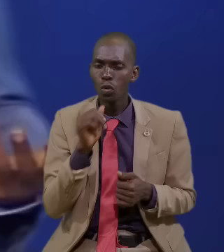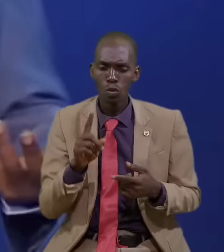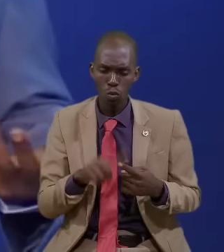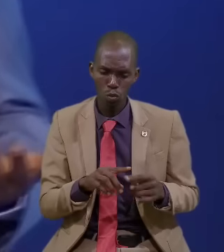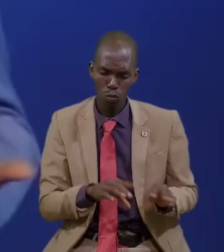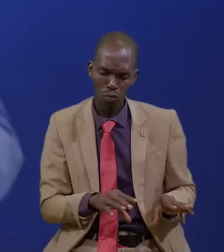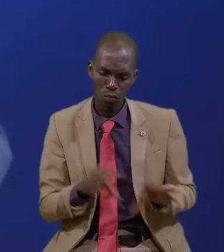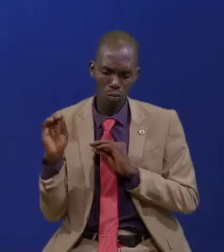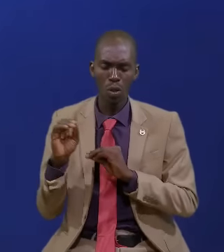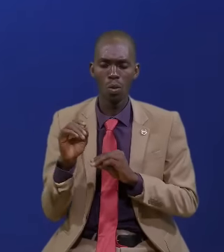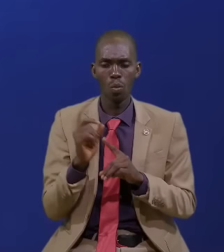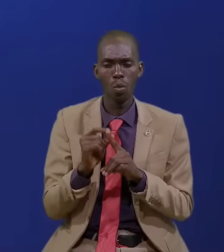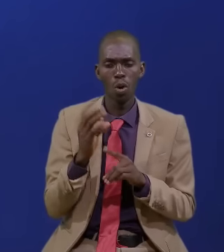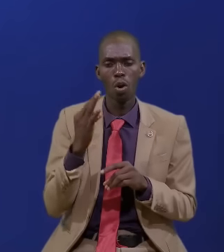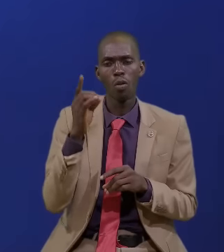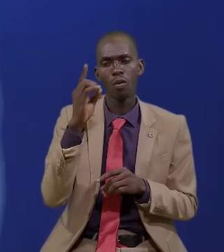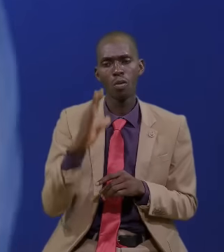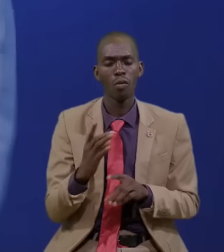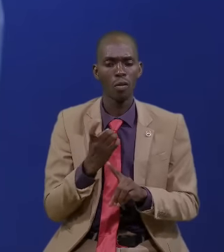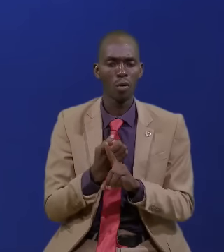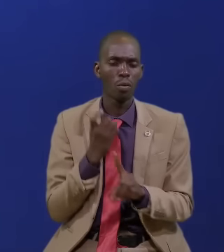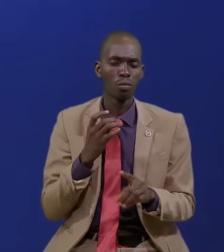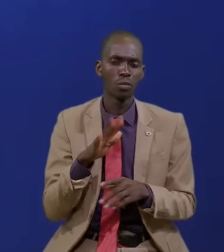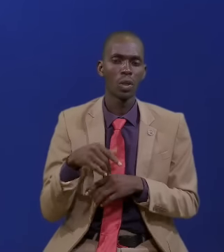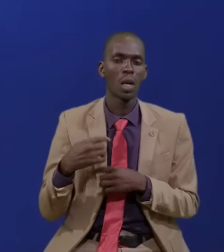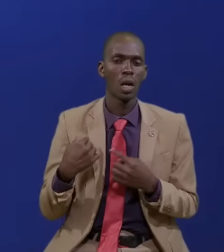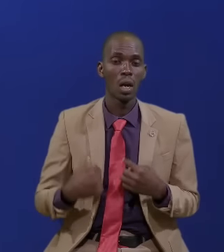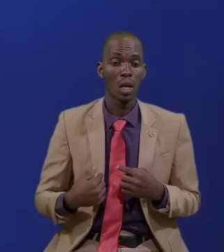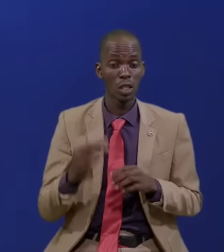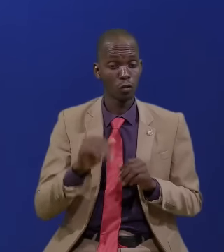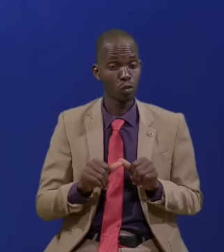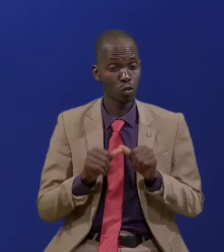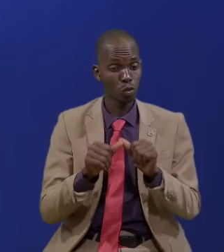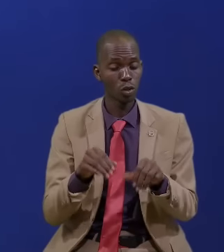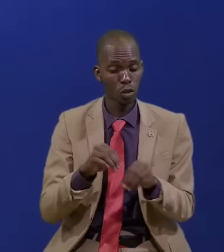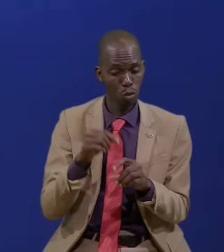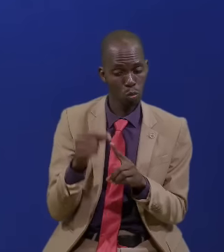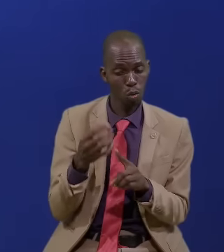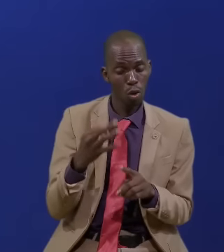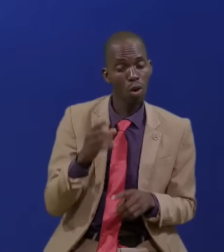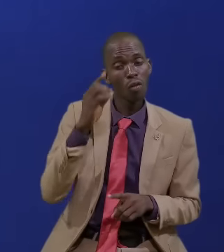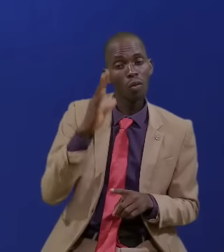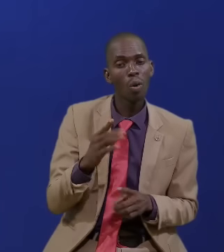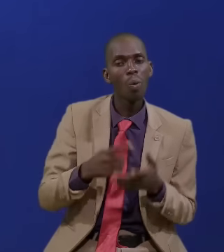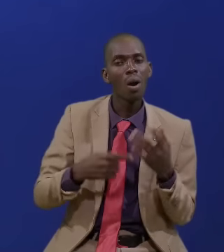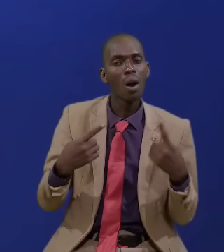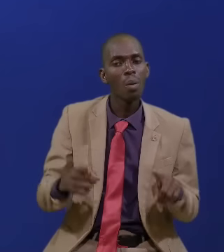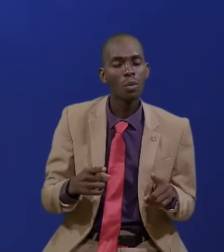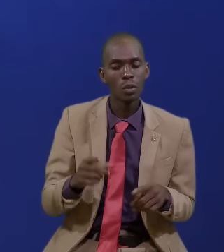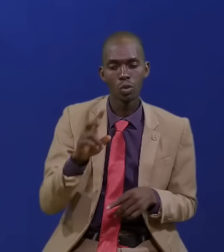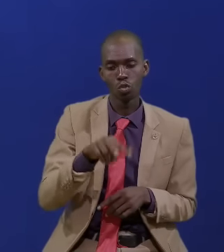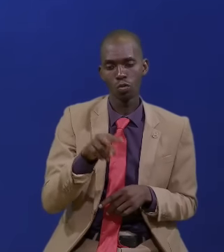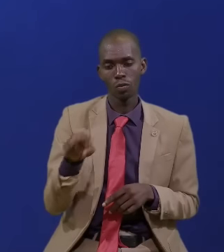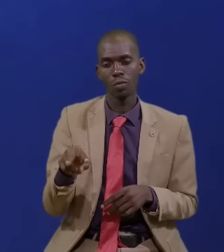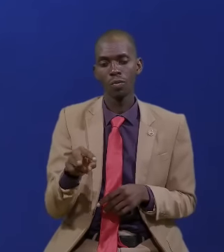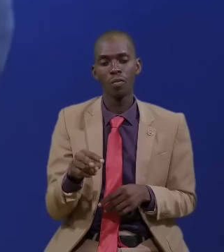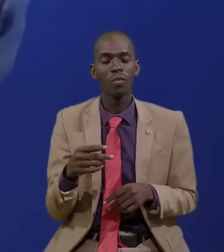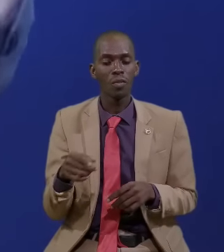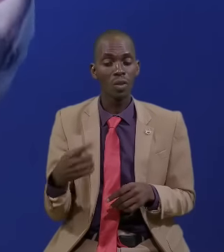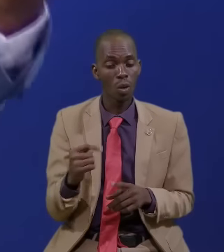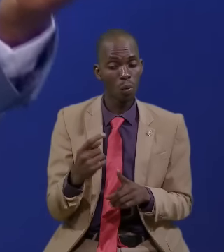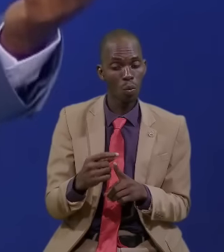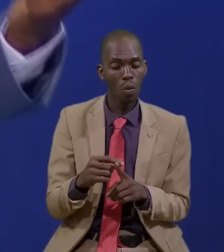eyes. What's the result of that? Look at verse 22. For they are life unto those that find them,